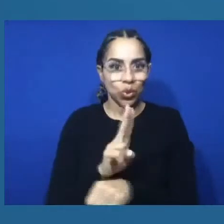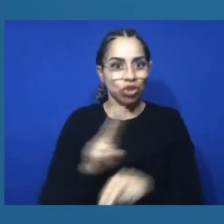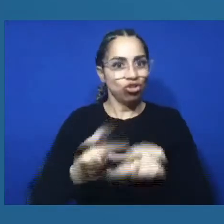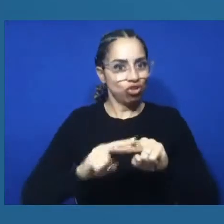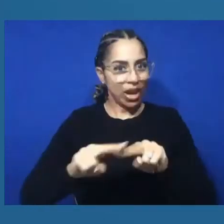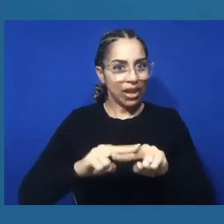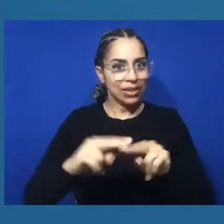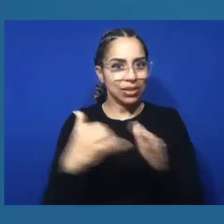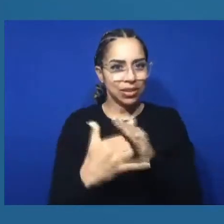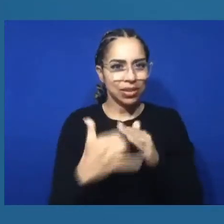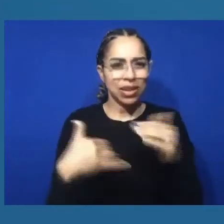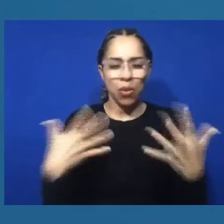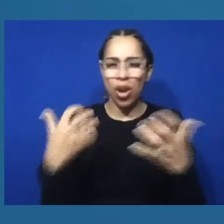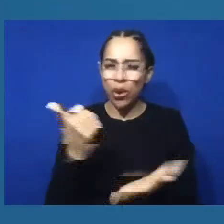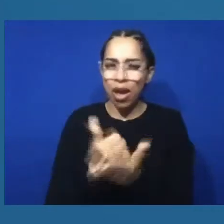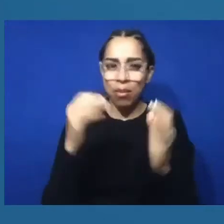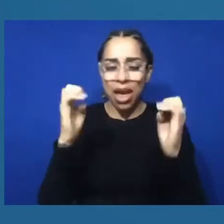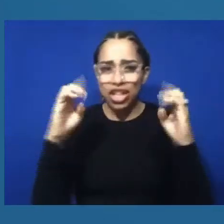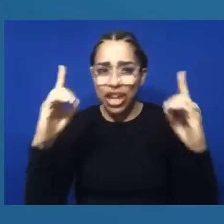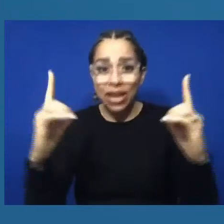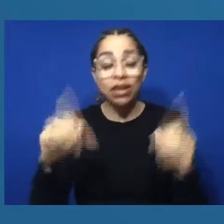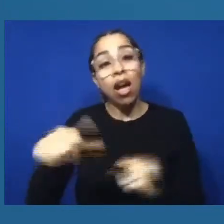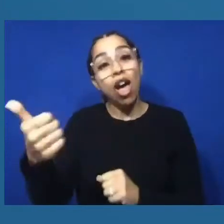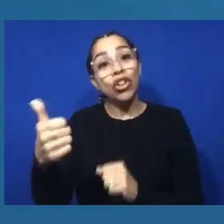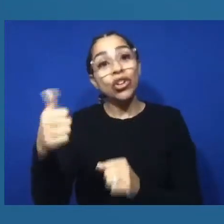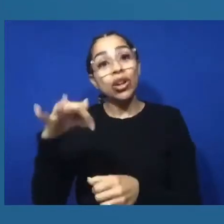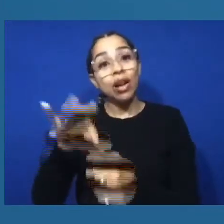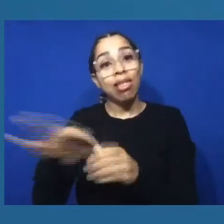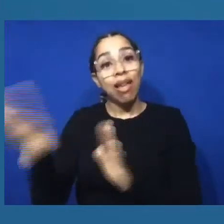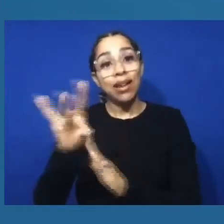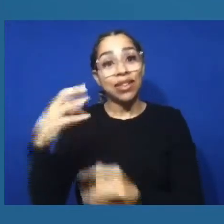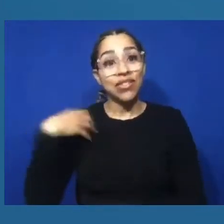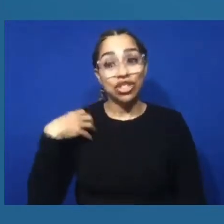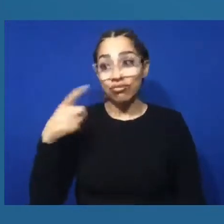elected officials who may not be as familiar with that data. Great. All right, Thanks, thanks,